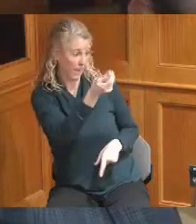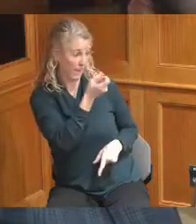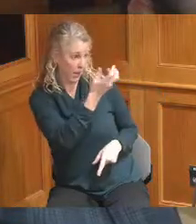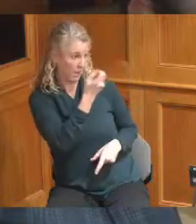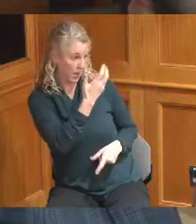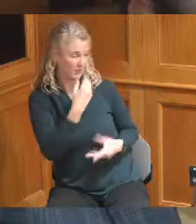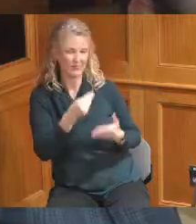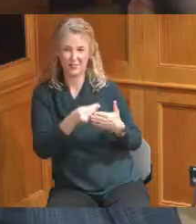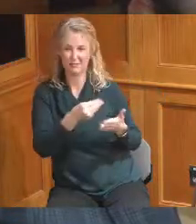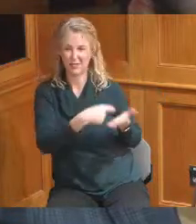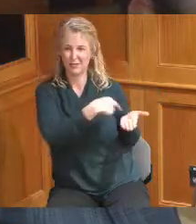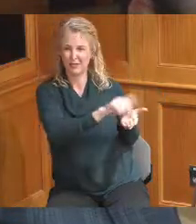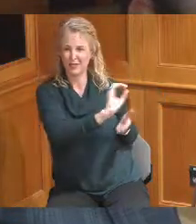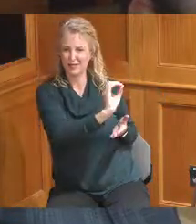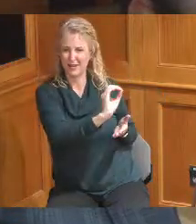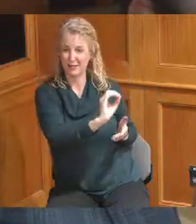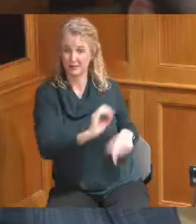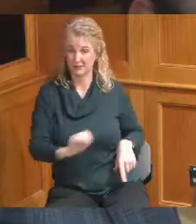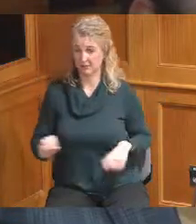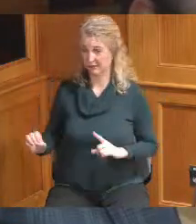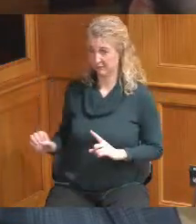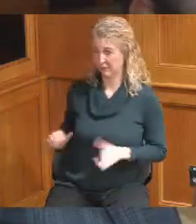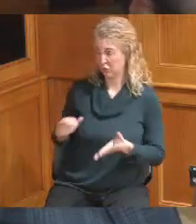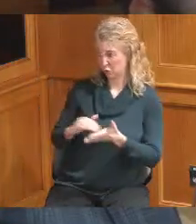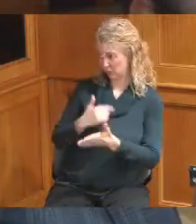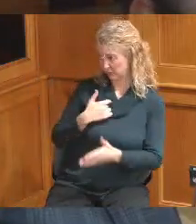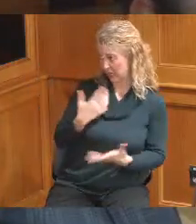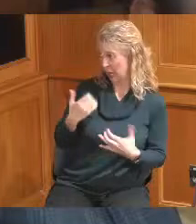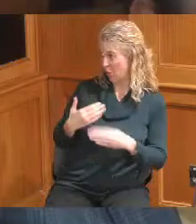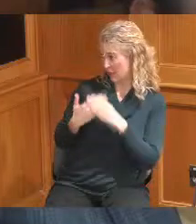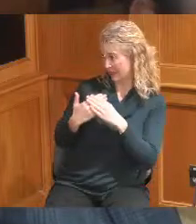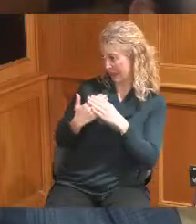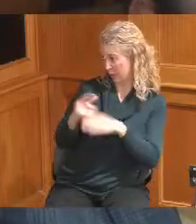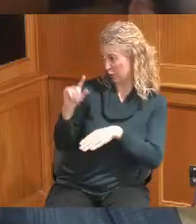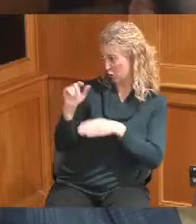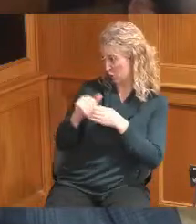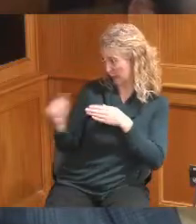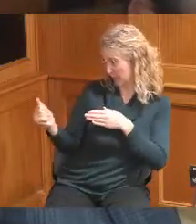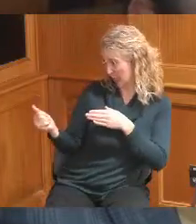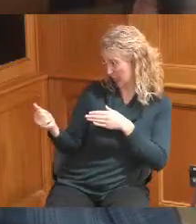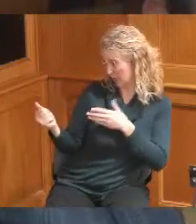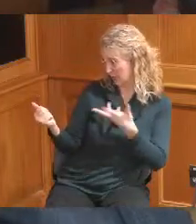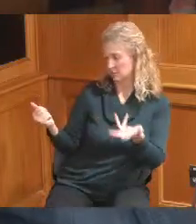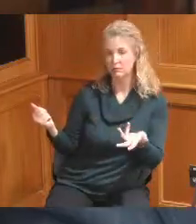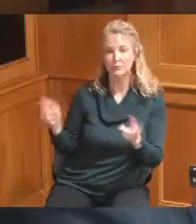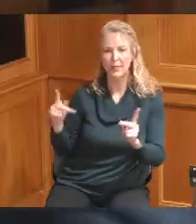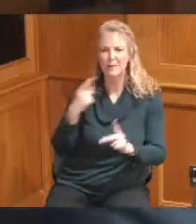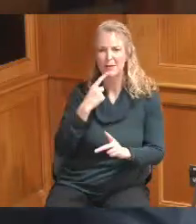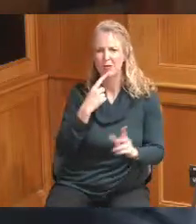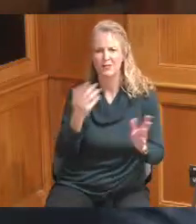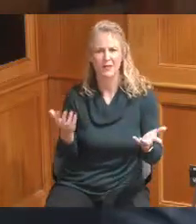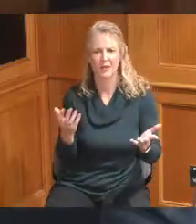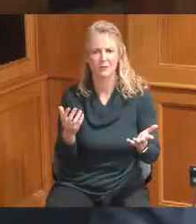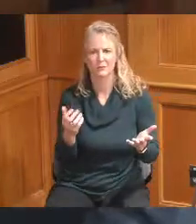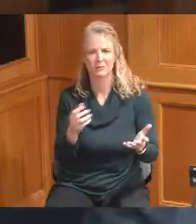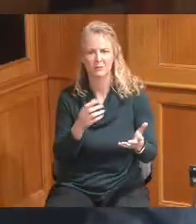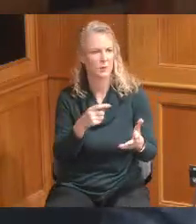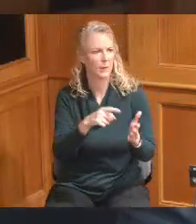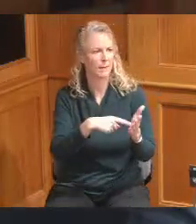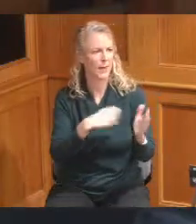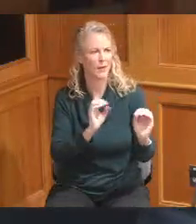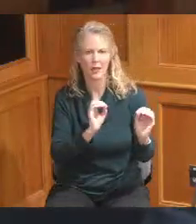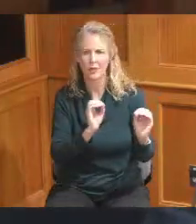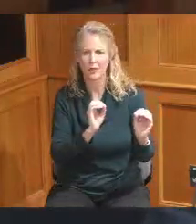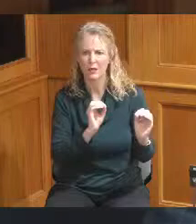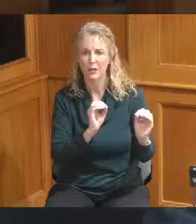free. I said a ham sandwich and $20, and I got 15 calls and said they didn't even get the ham sandwich or the